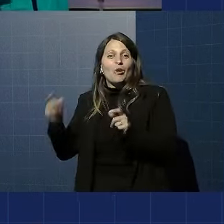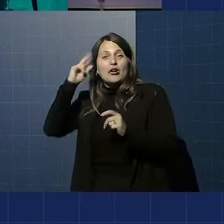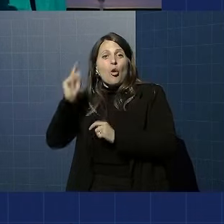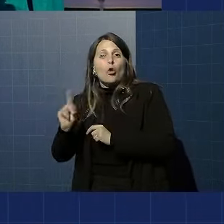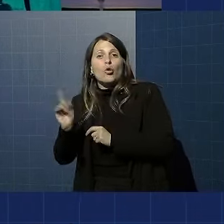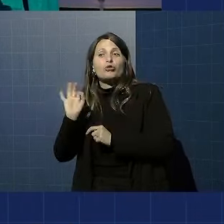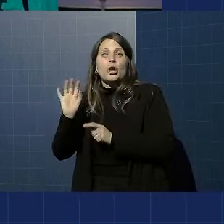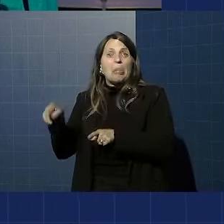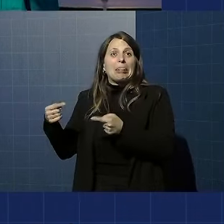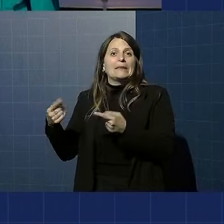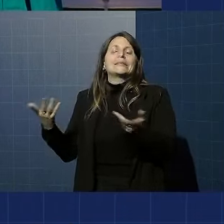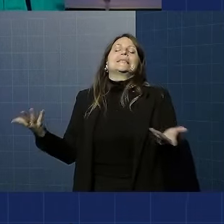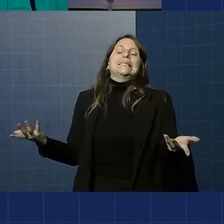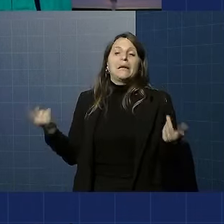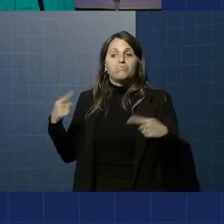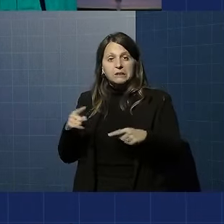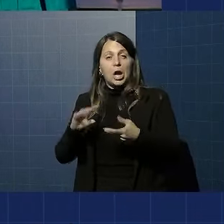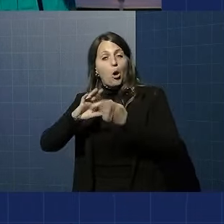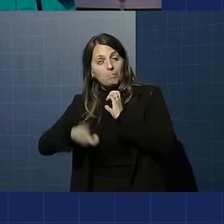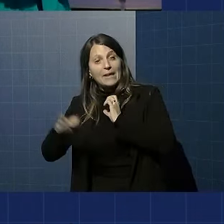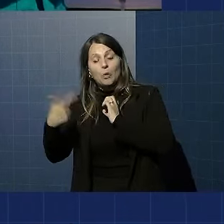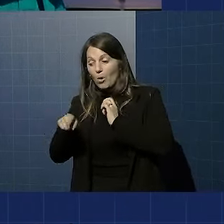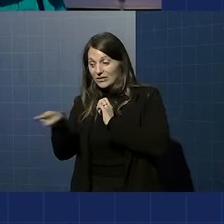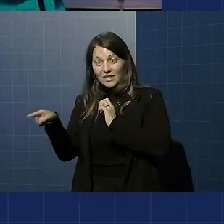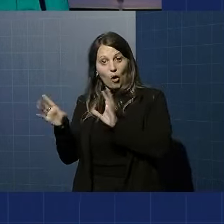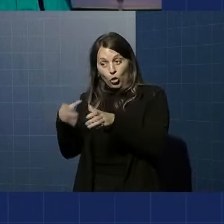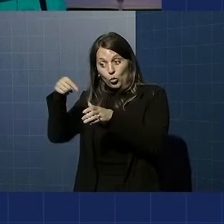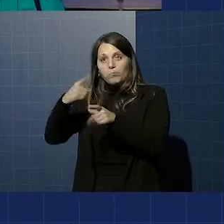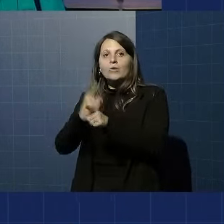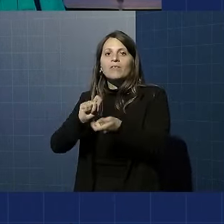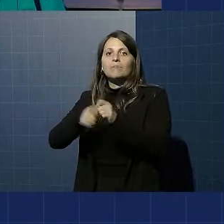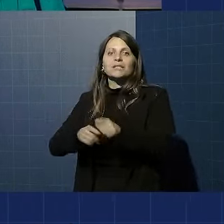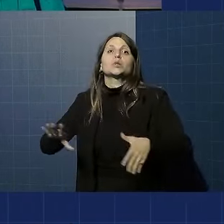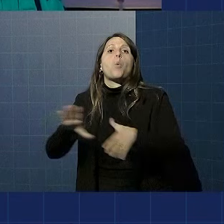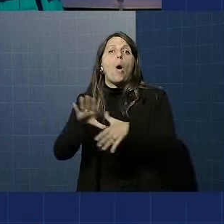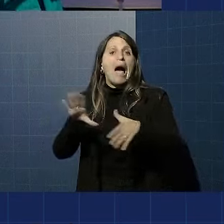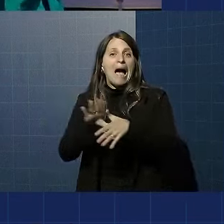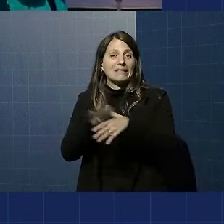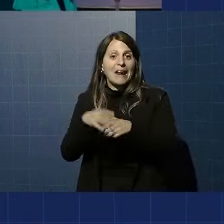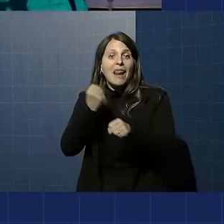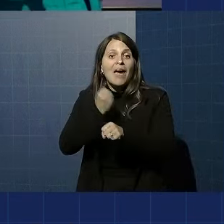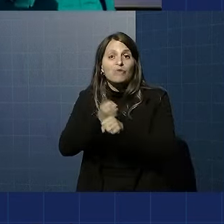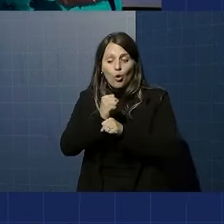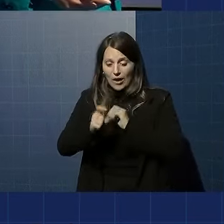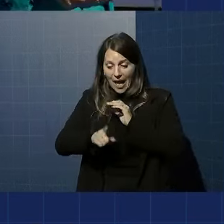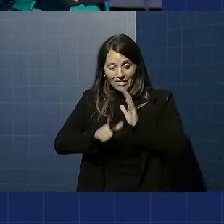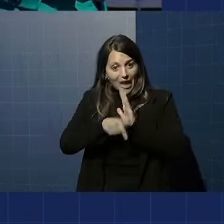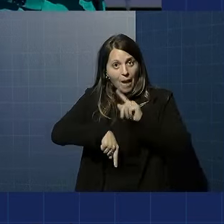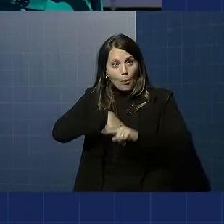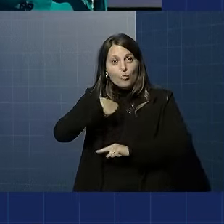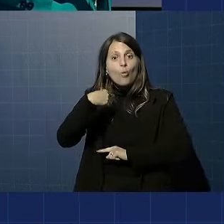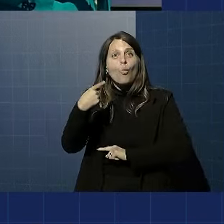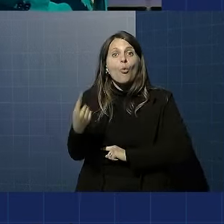a very extreme environment for a very long time. And this is also something that is going to be critically important for upcoming